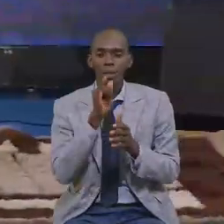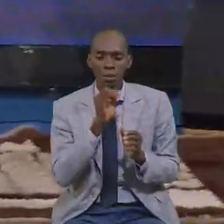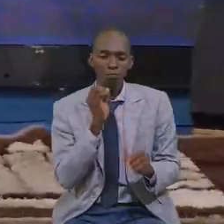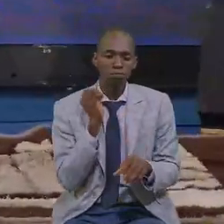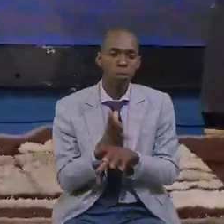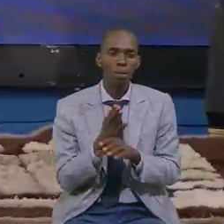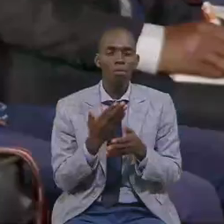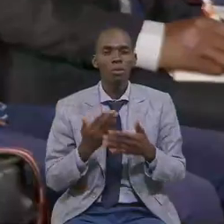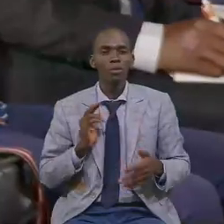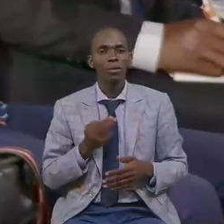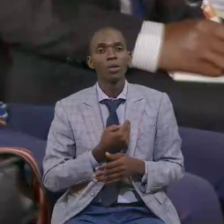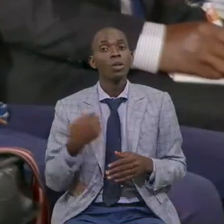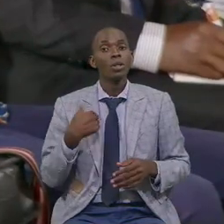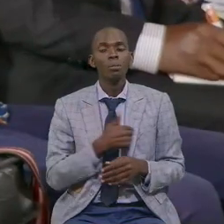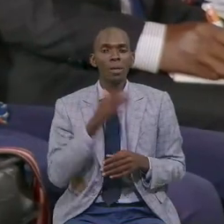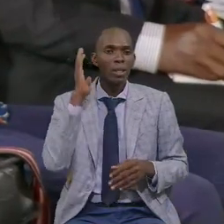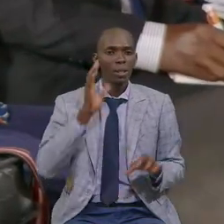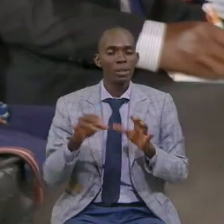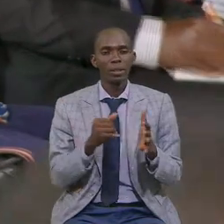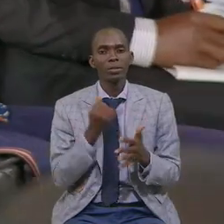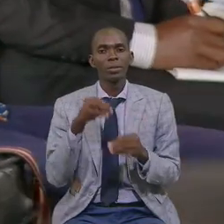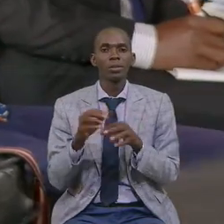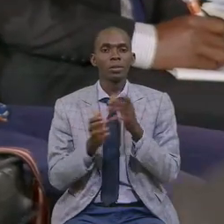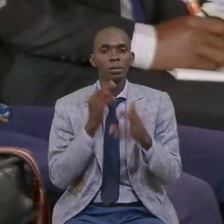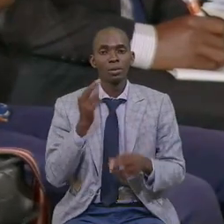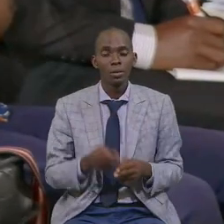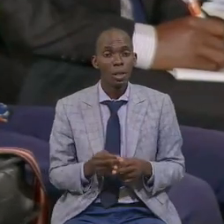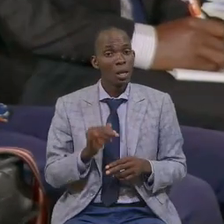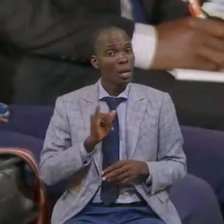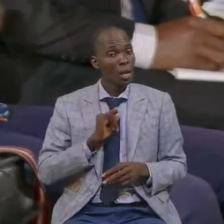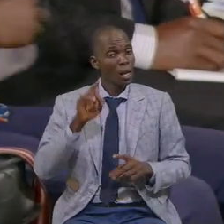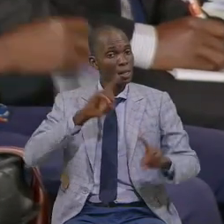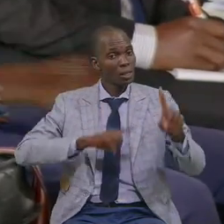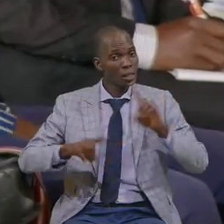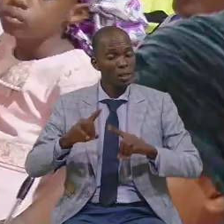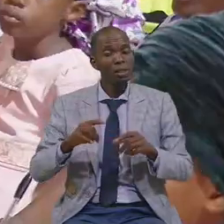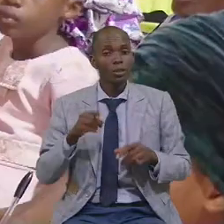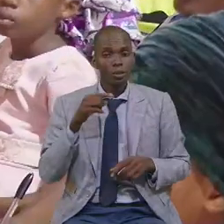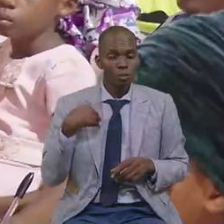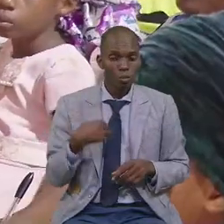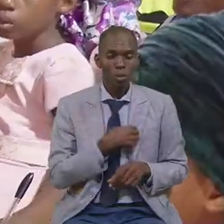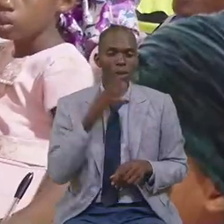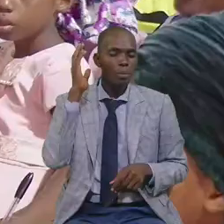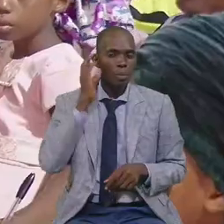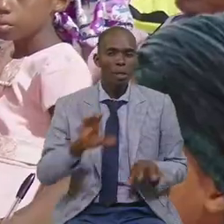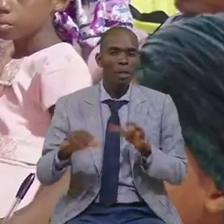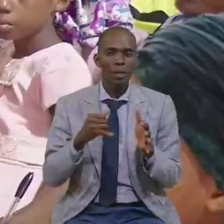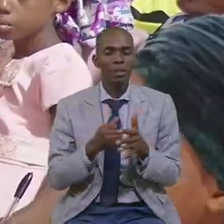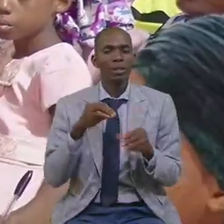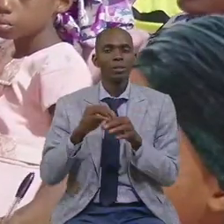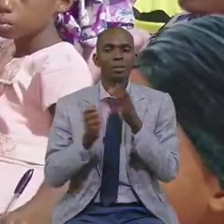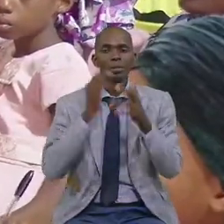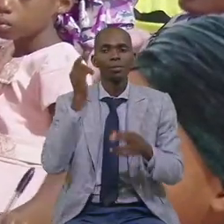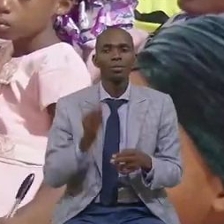We will do it. I said, we will do it.